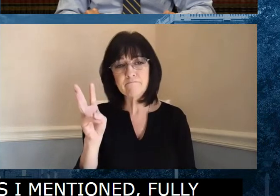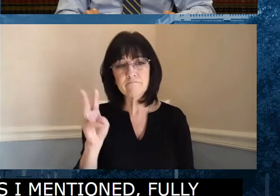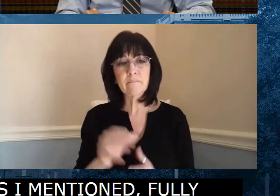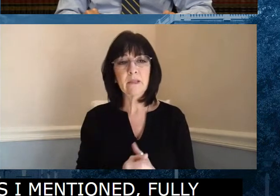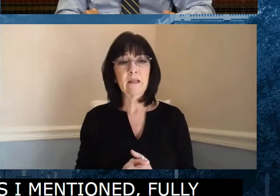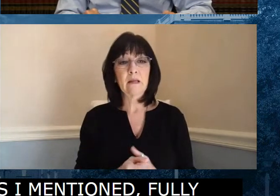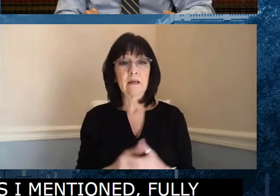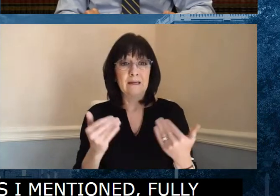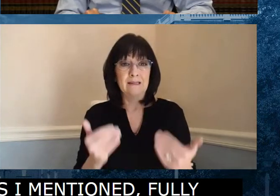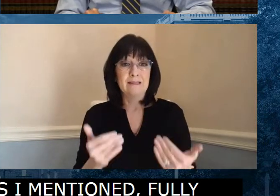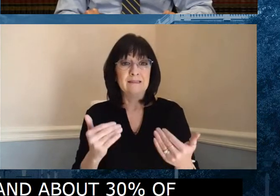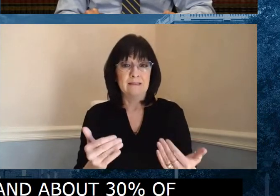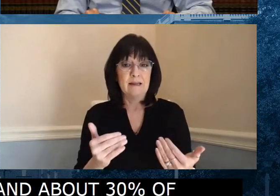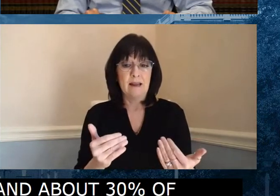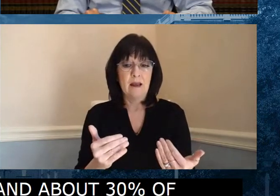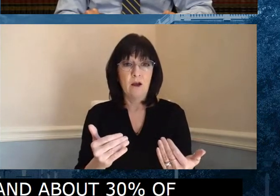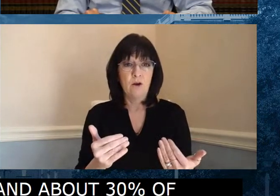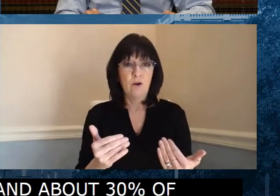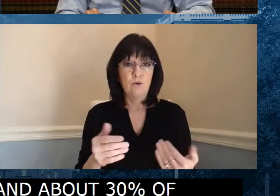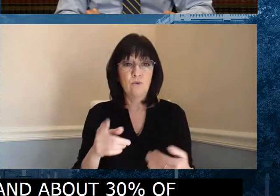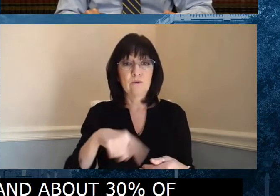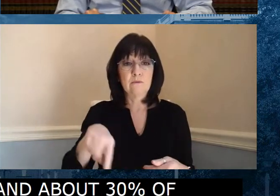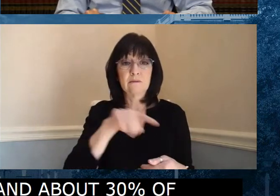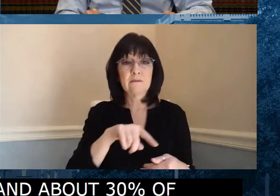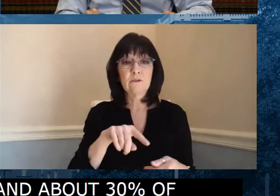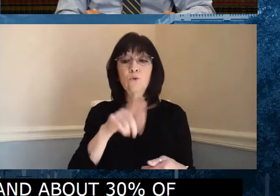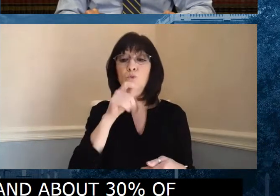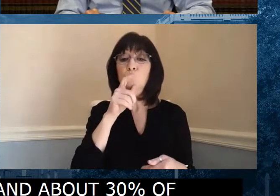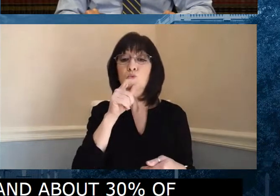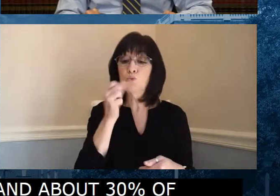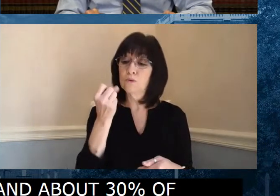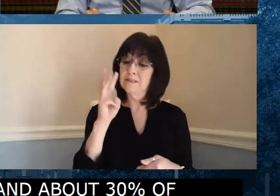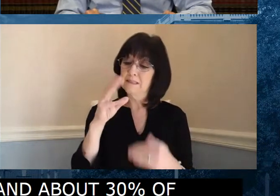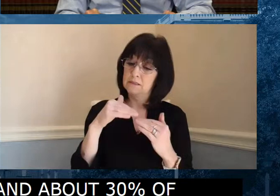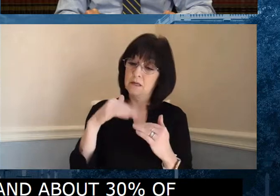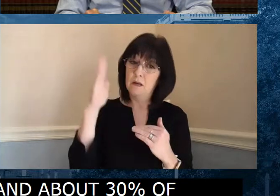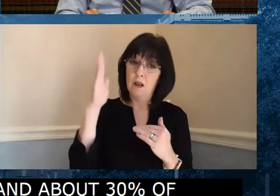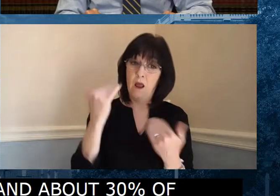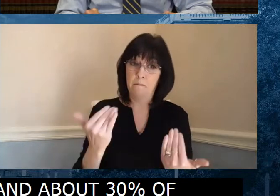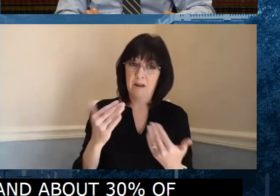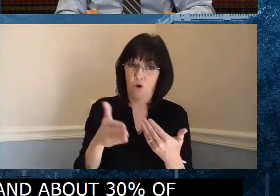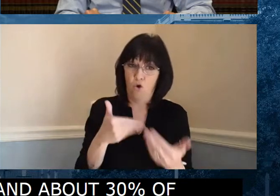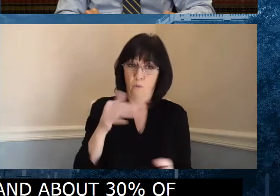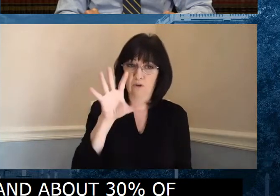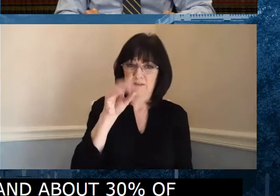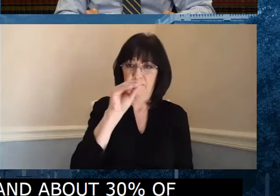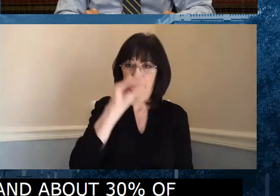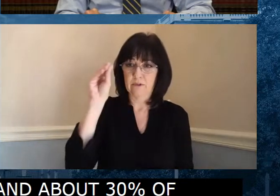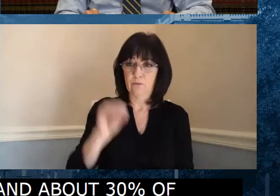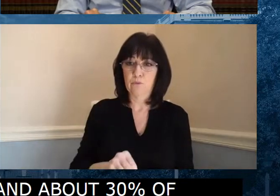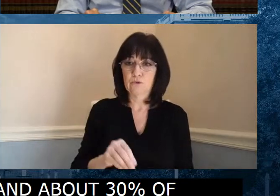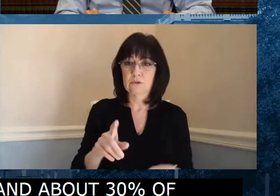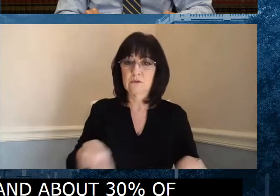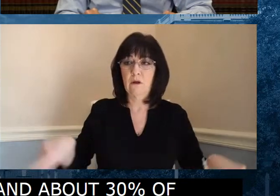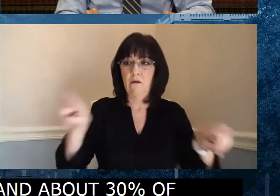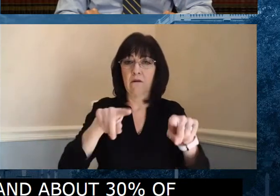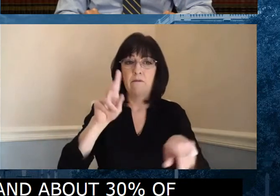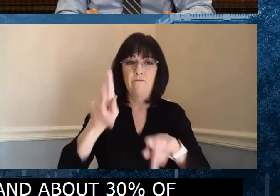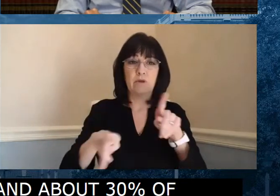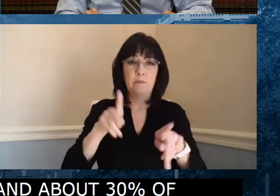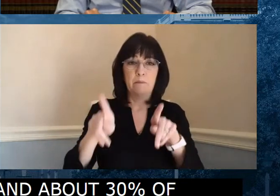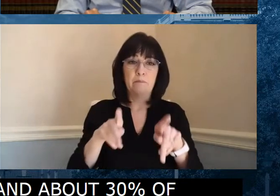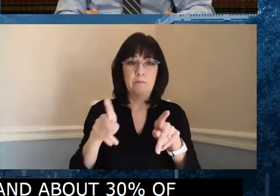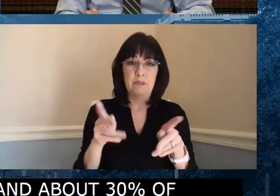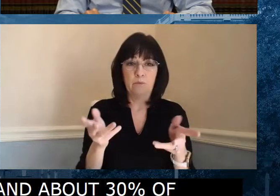on 50% of Delawareans 16 years and older, those who are eligible for a vaccine or for